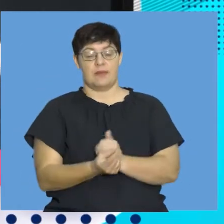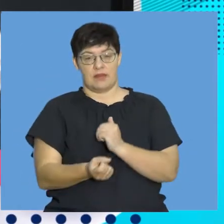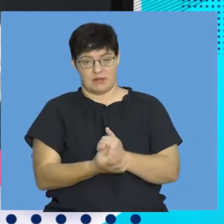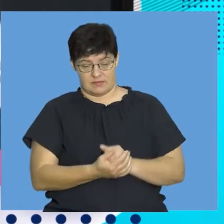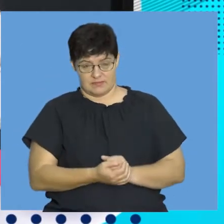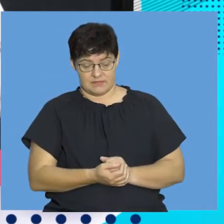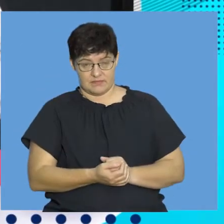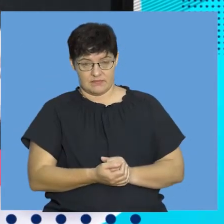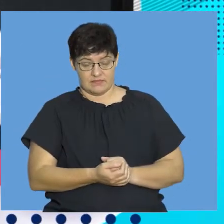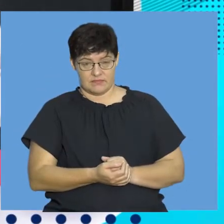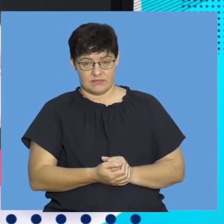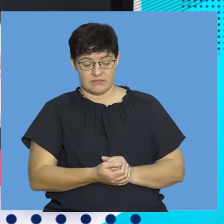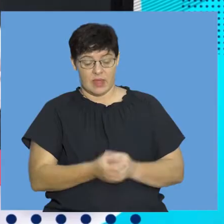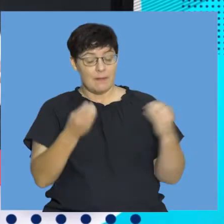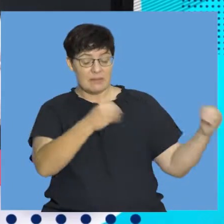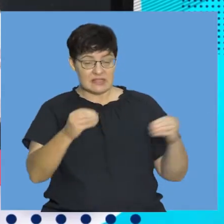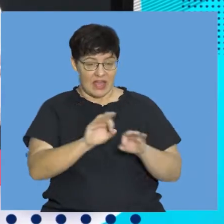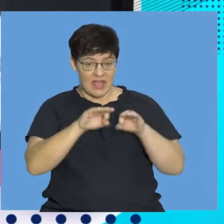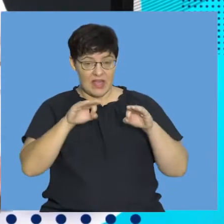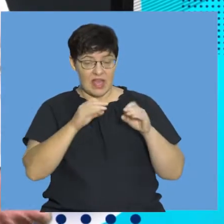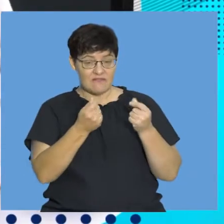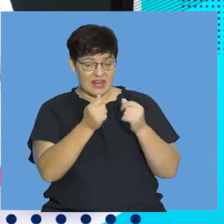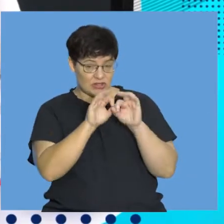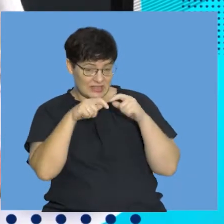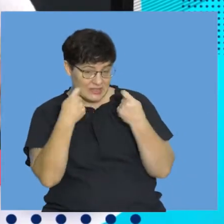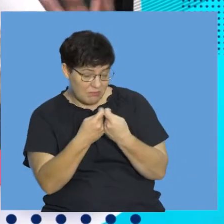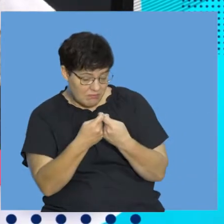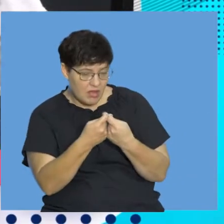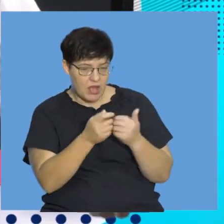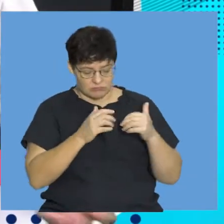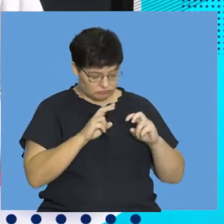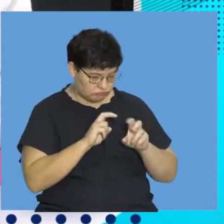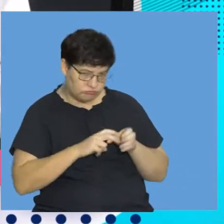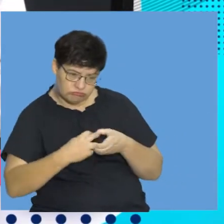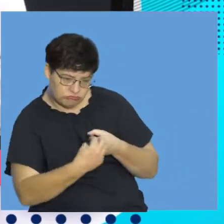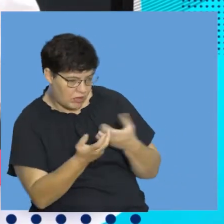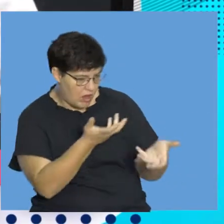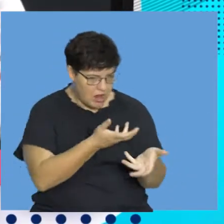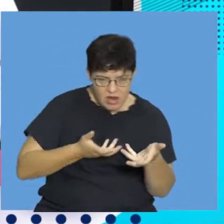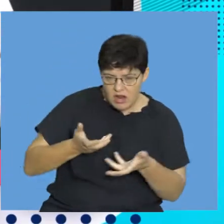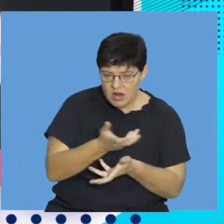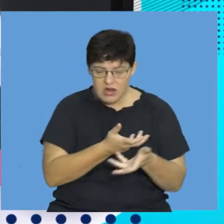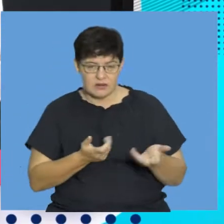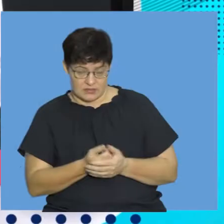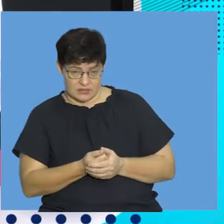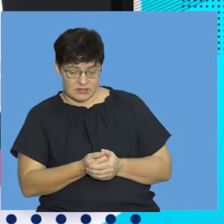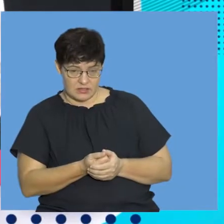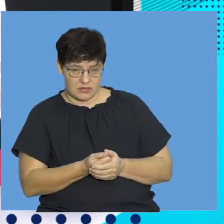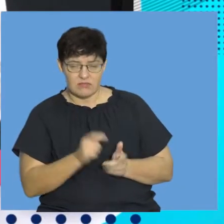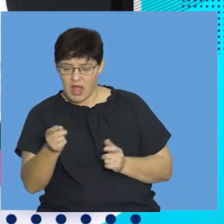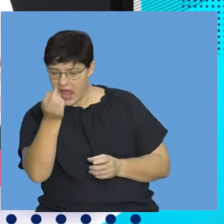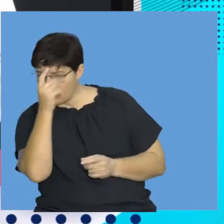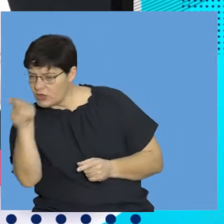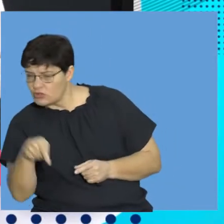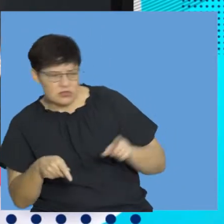financial team would sit together, and those involved that are with the budget would sit and bring the information to the